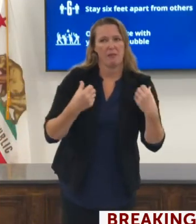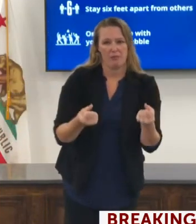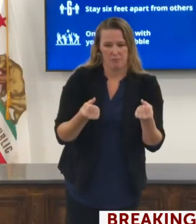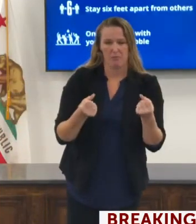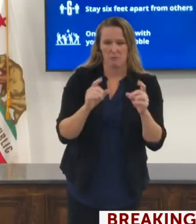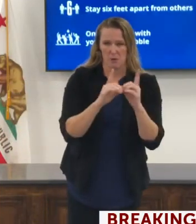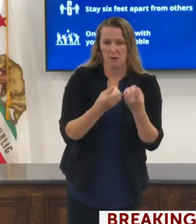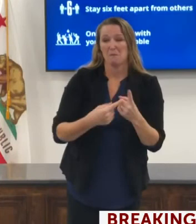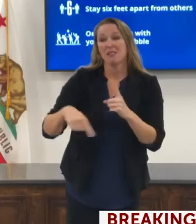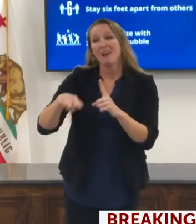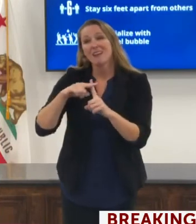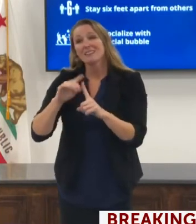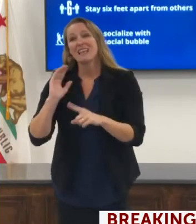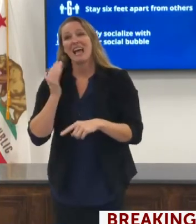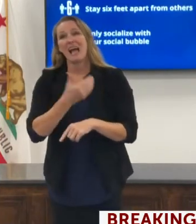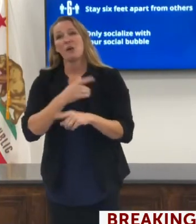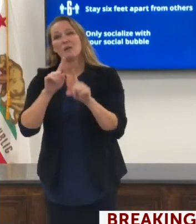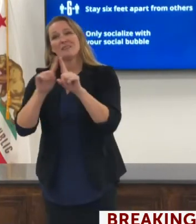families.